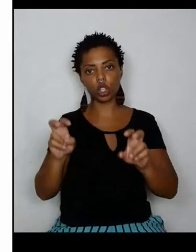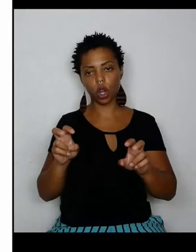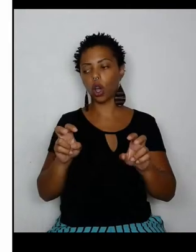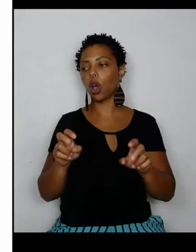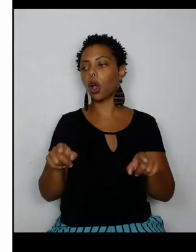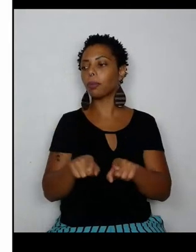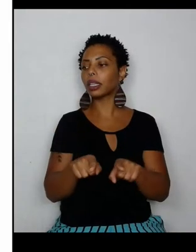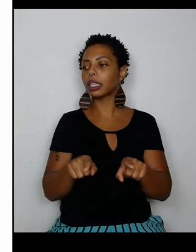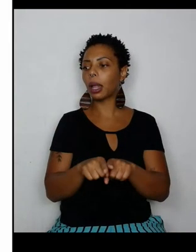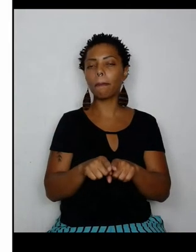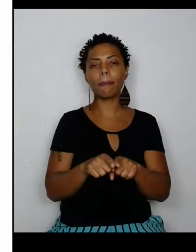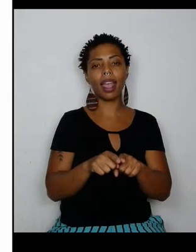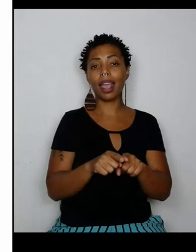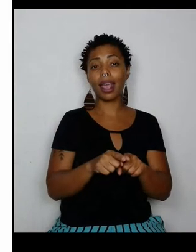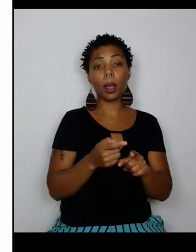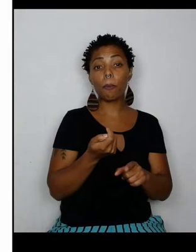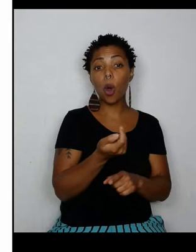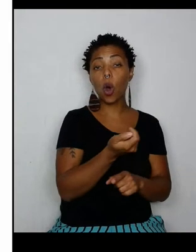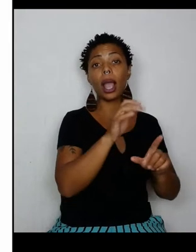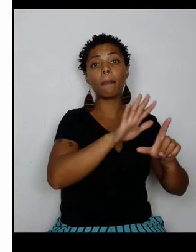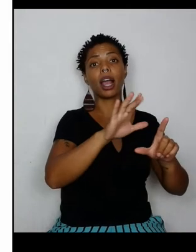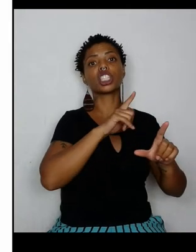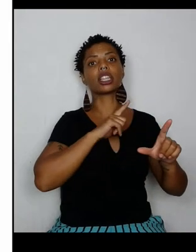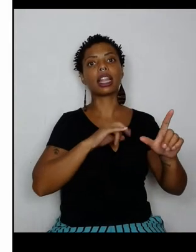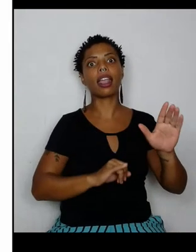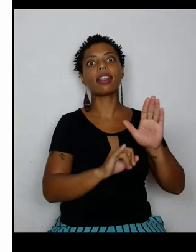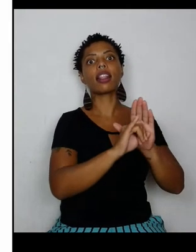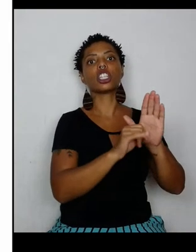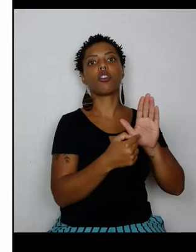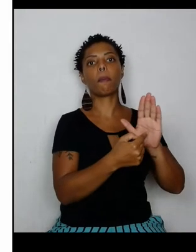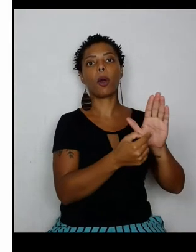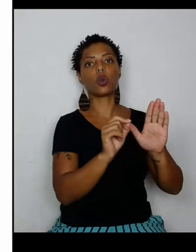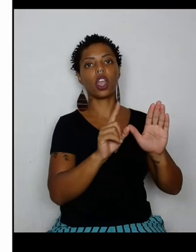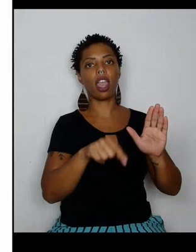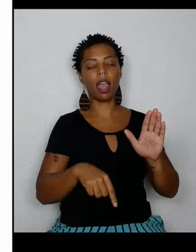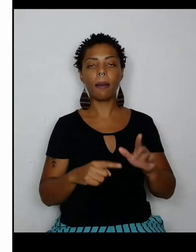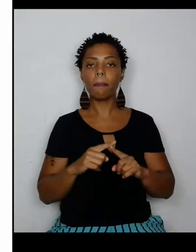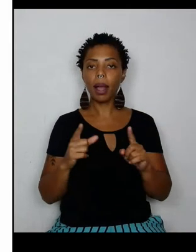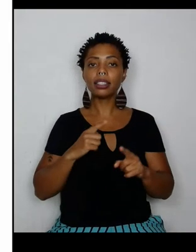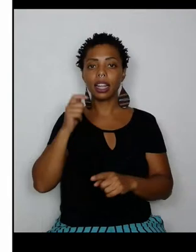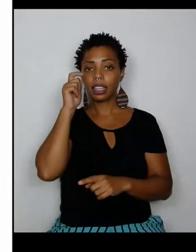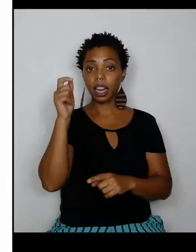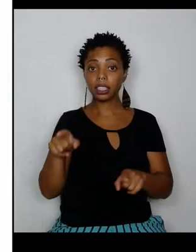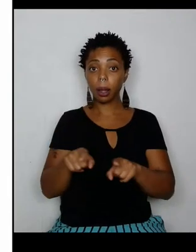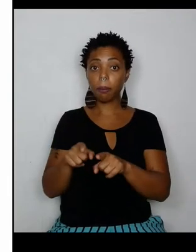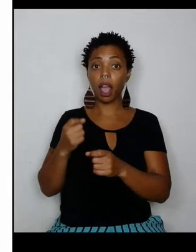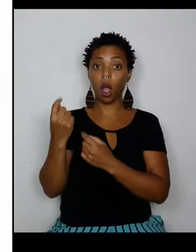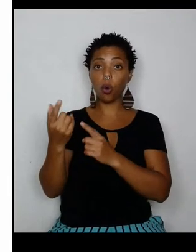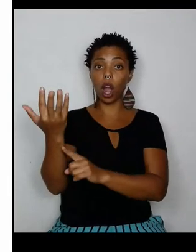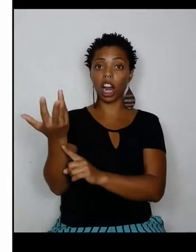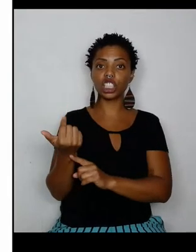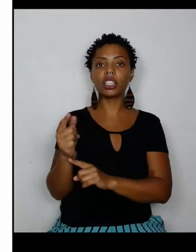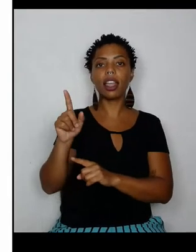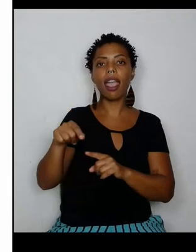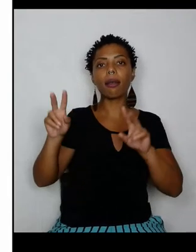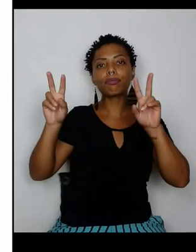this we just have a few pictures and not all of them are identified there was an interest in the